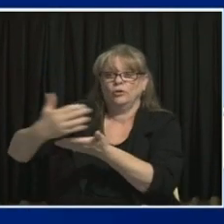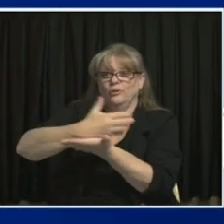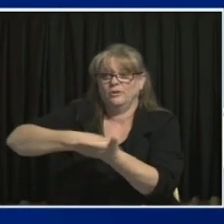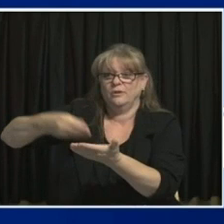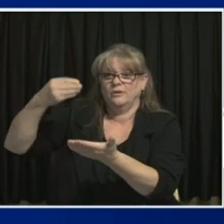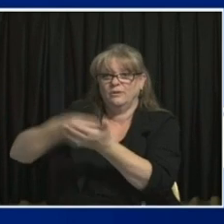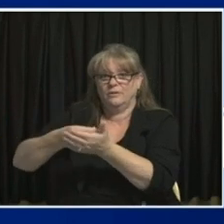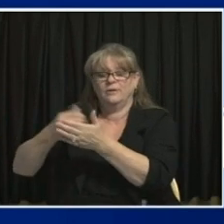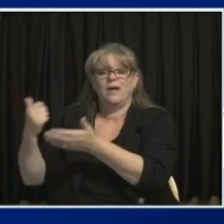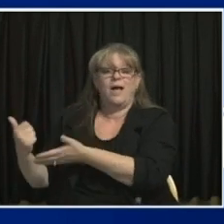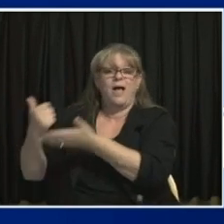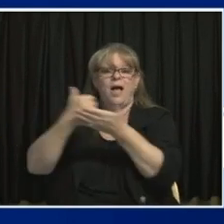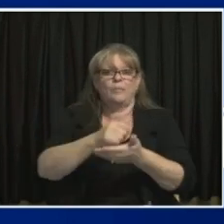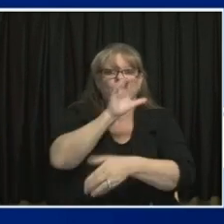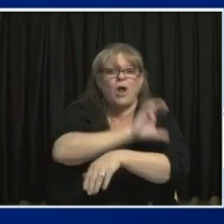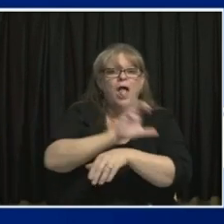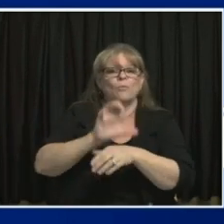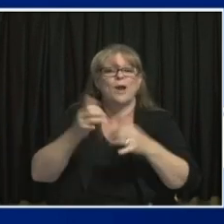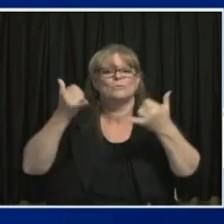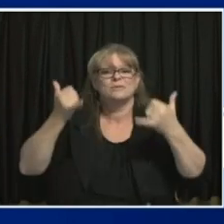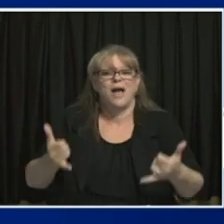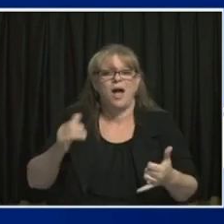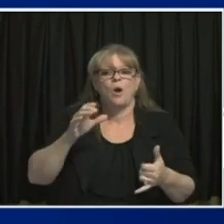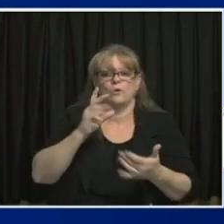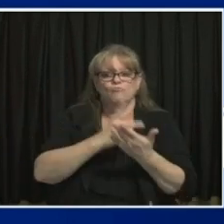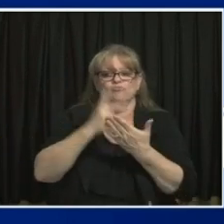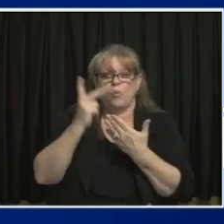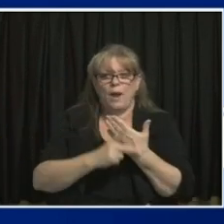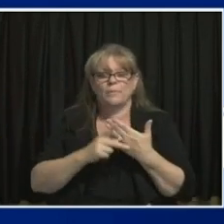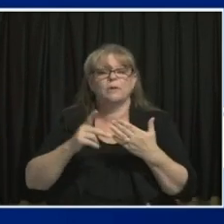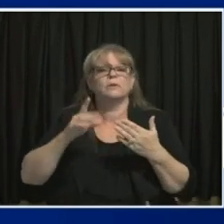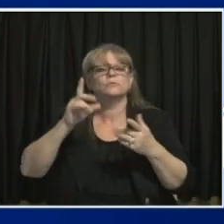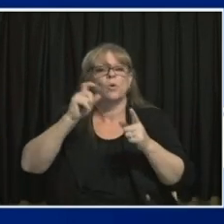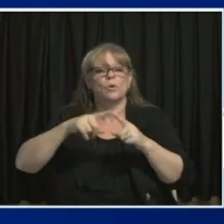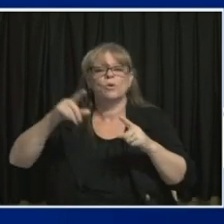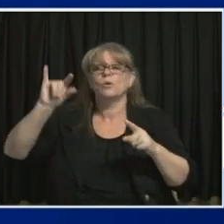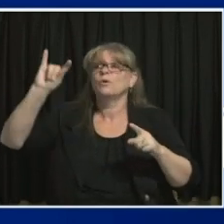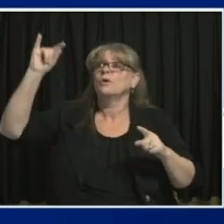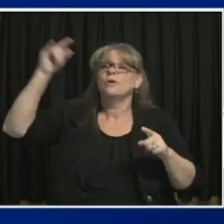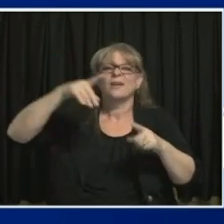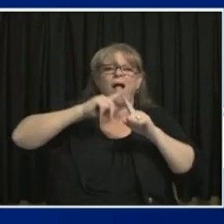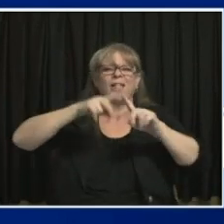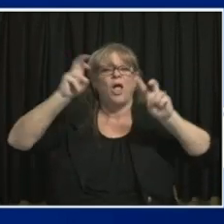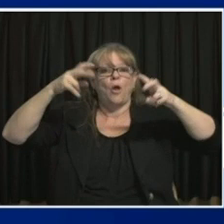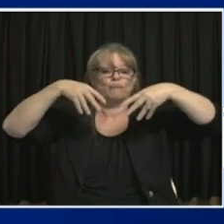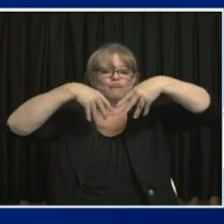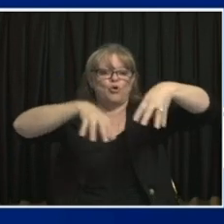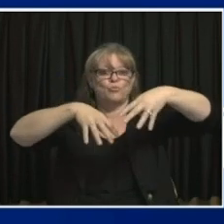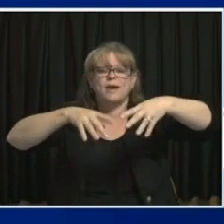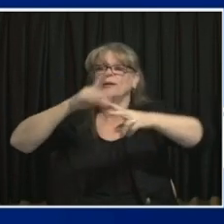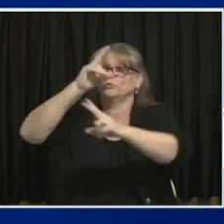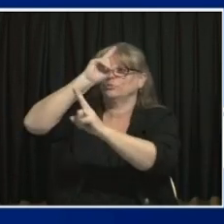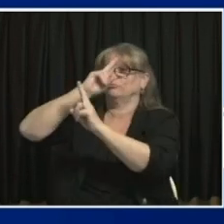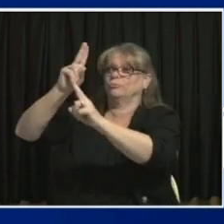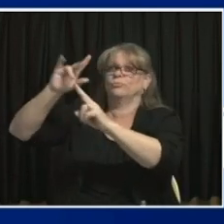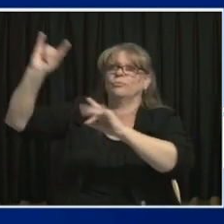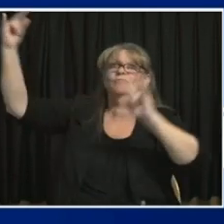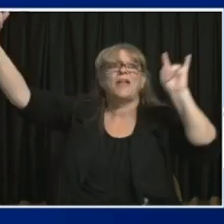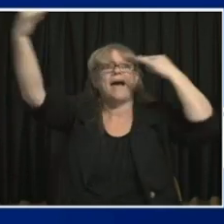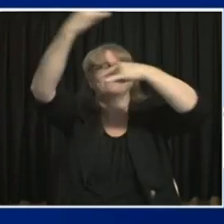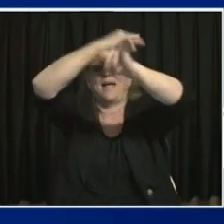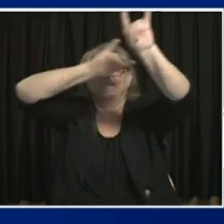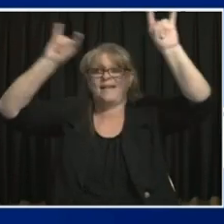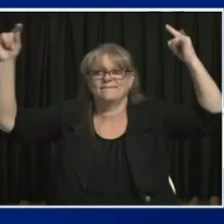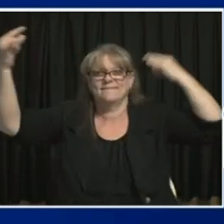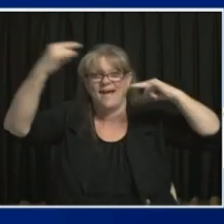through a Flyover fundraising parade and aerial salute to our essential workers. Our family got to watch the